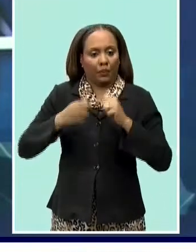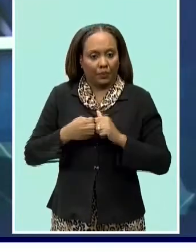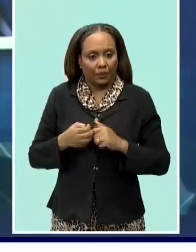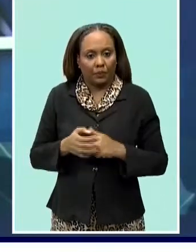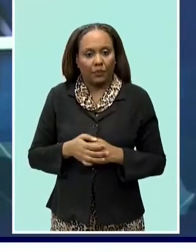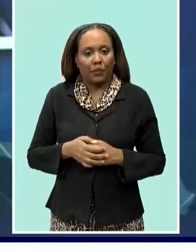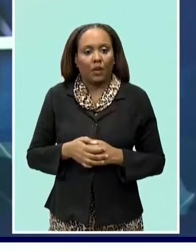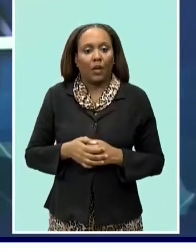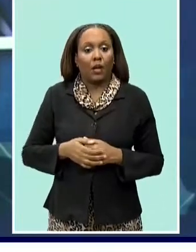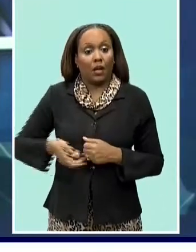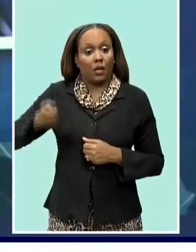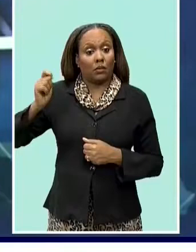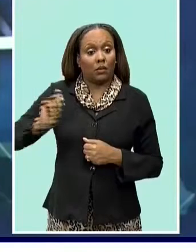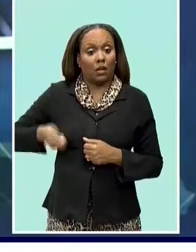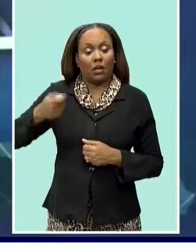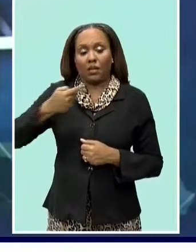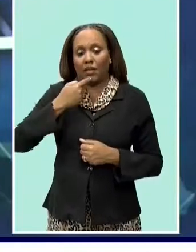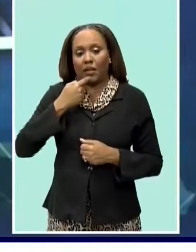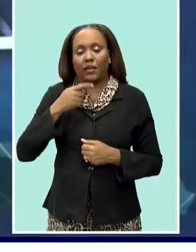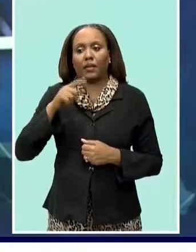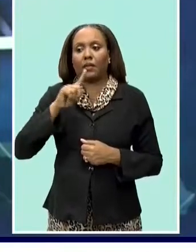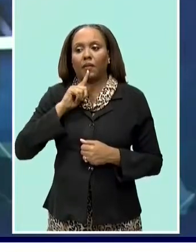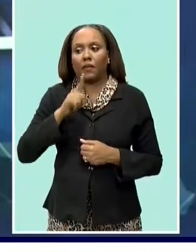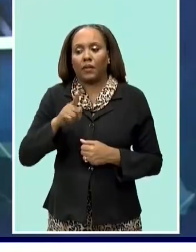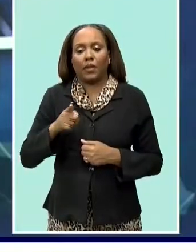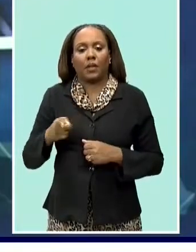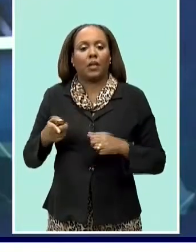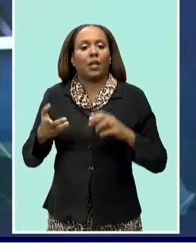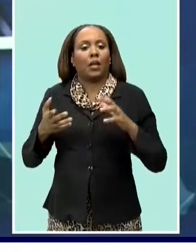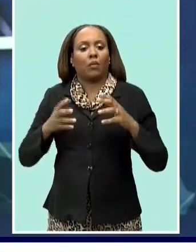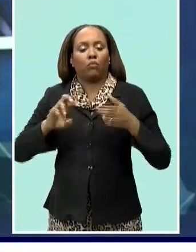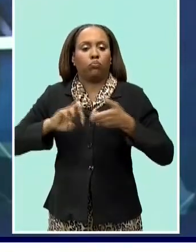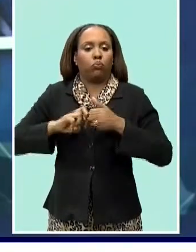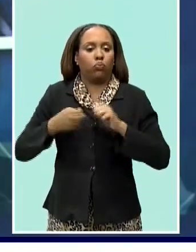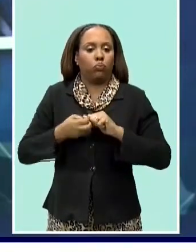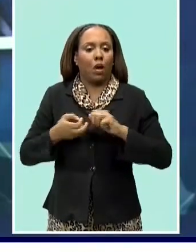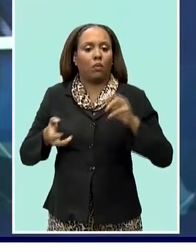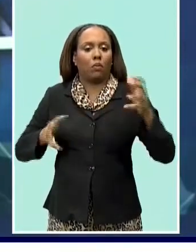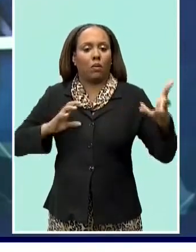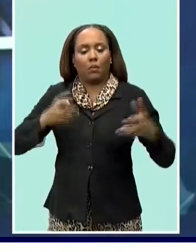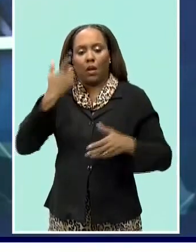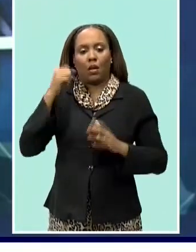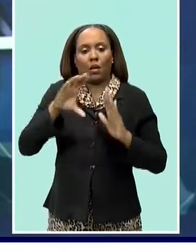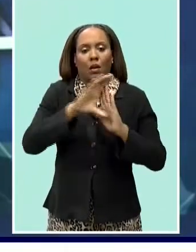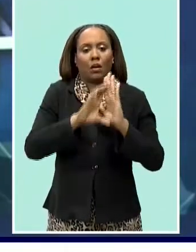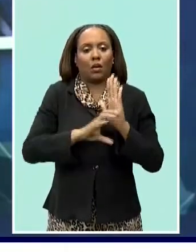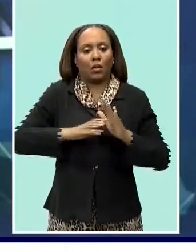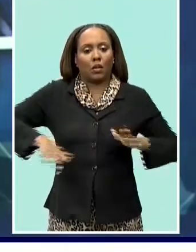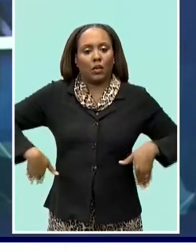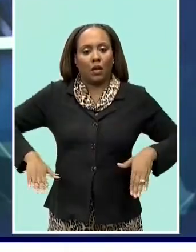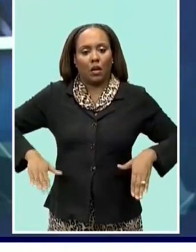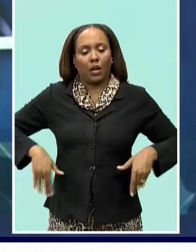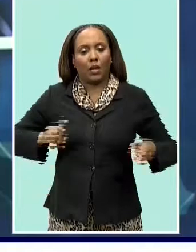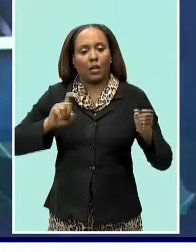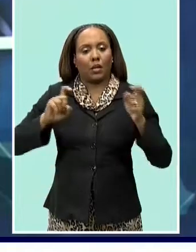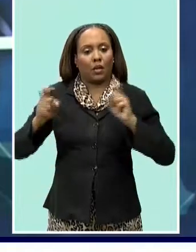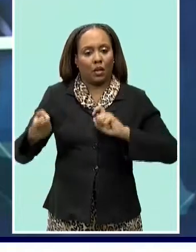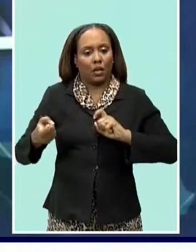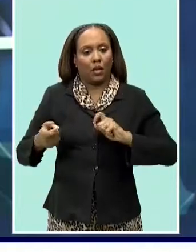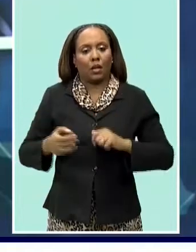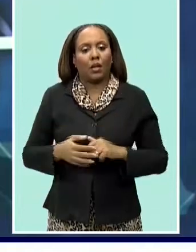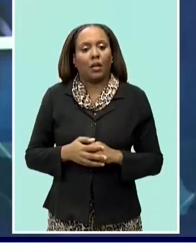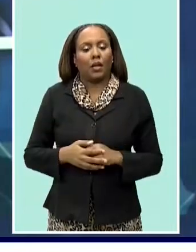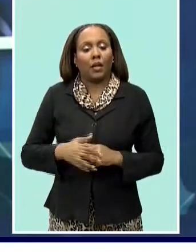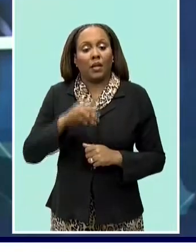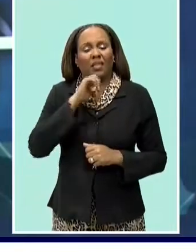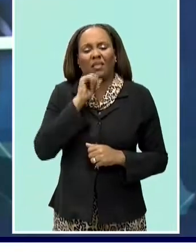judge is reported to have said there is indeed a conundrum because the Constitution has not been amended to facilitate hanging, he does not see